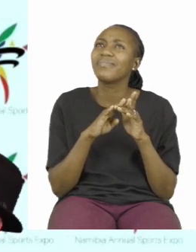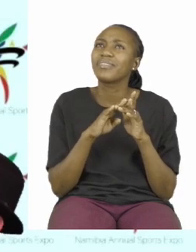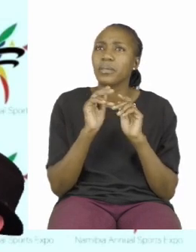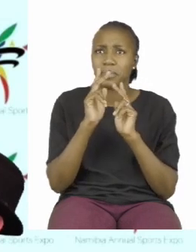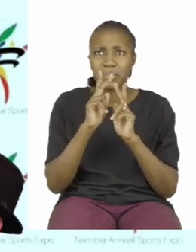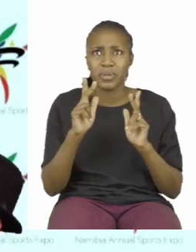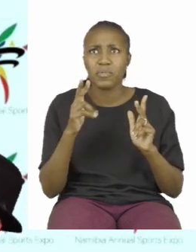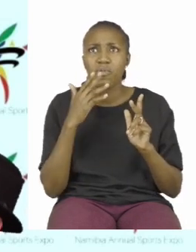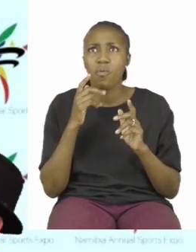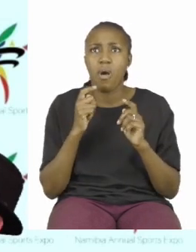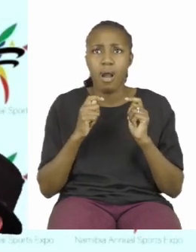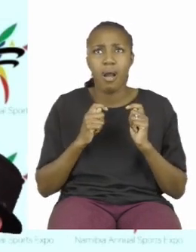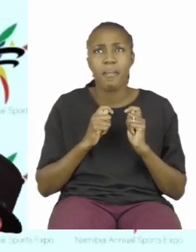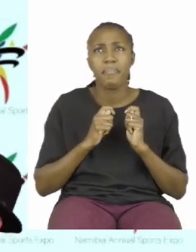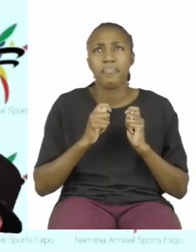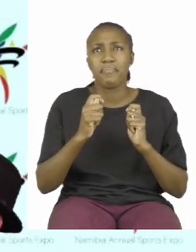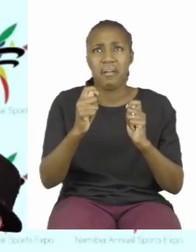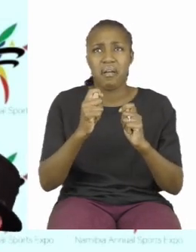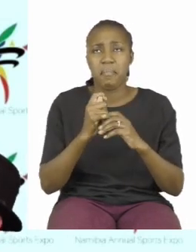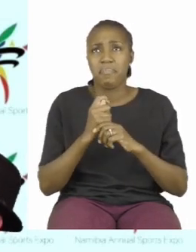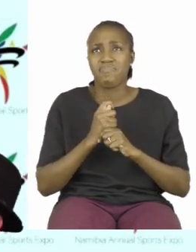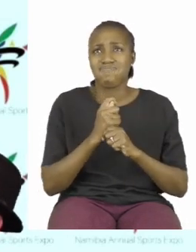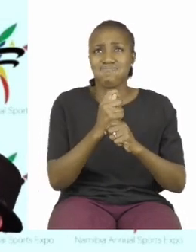to travel international